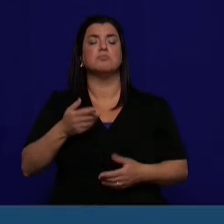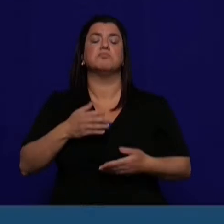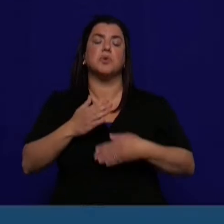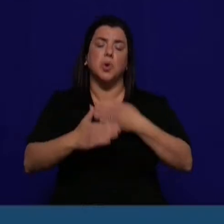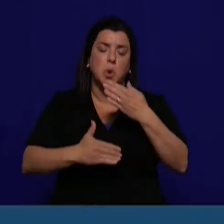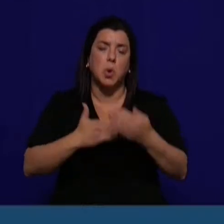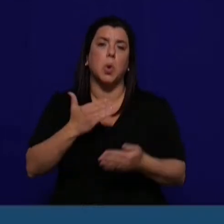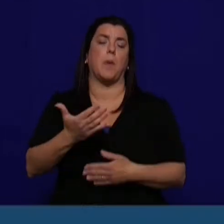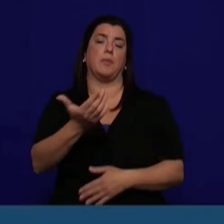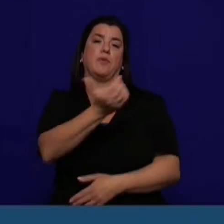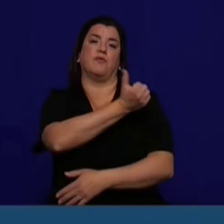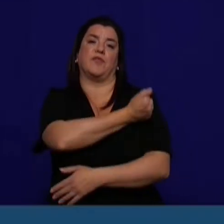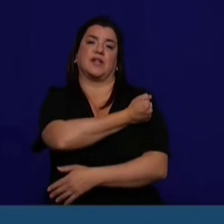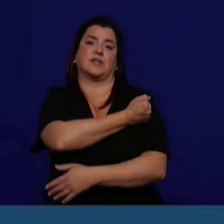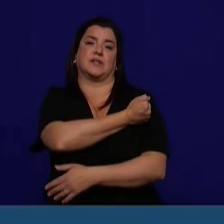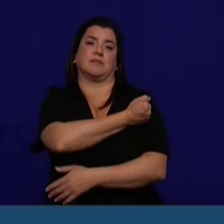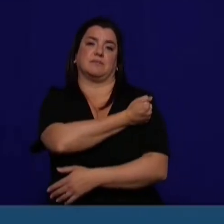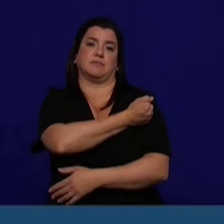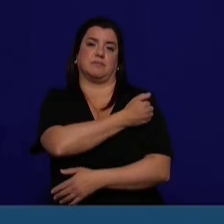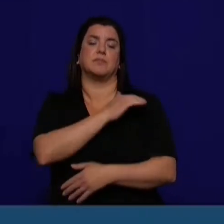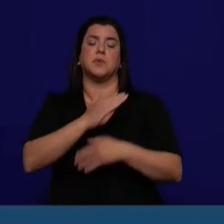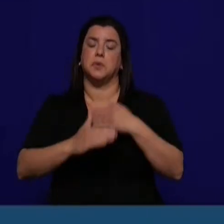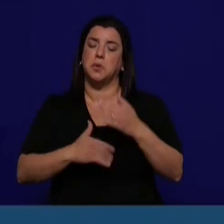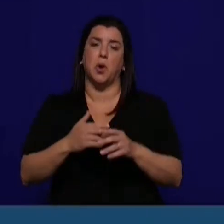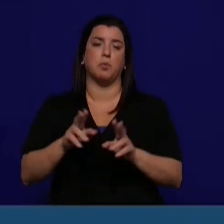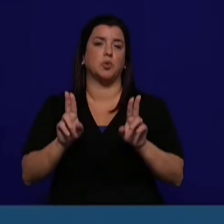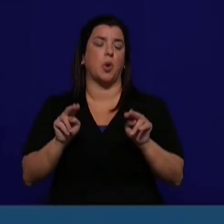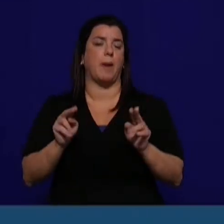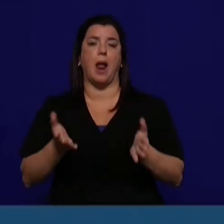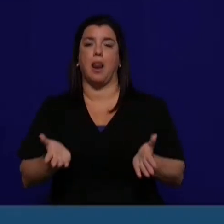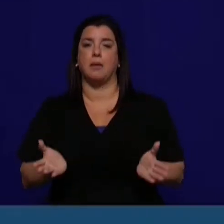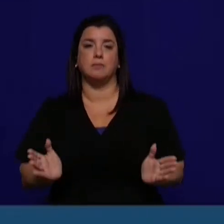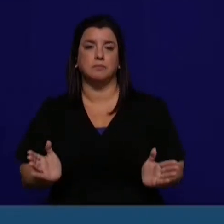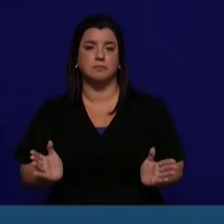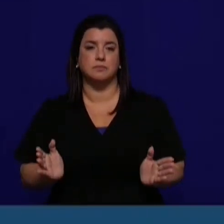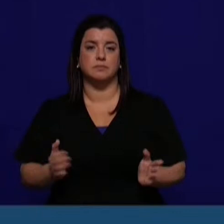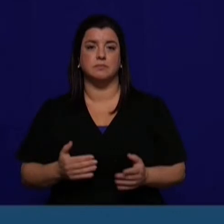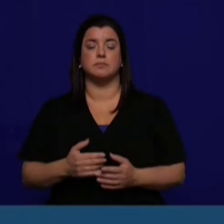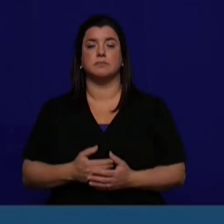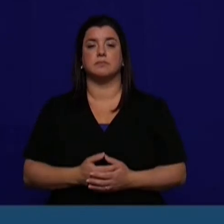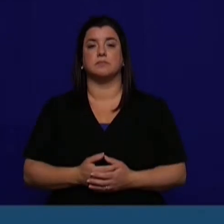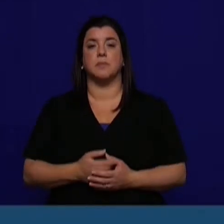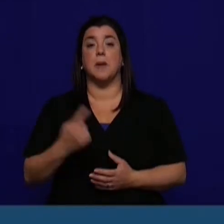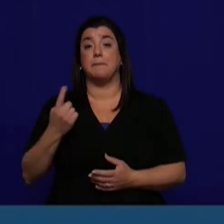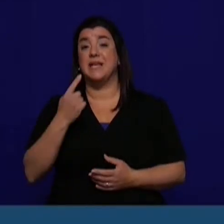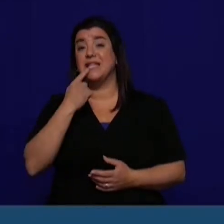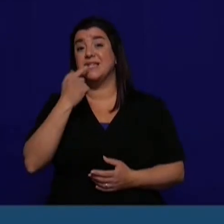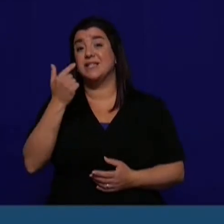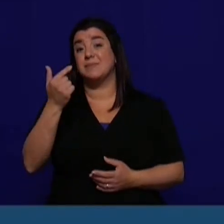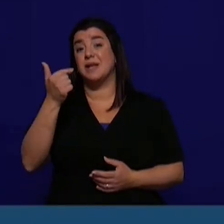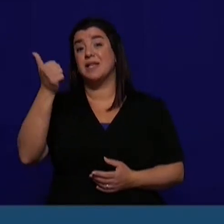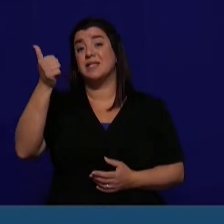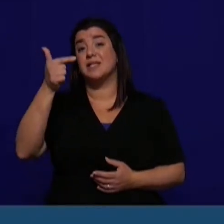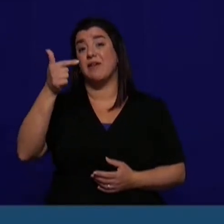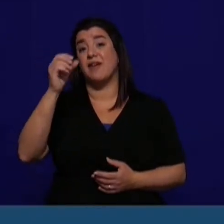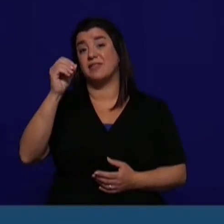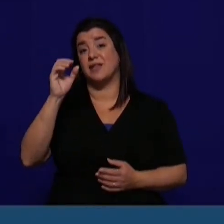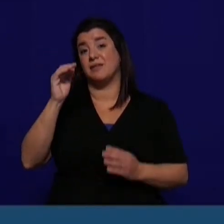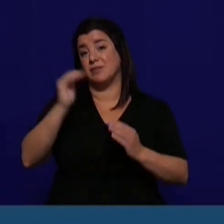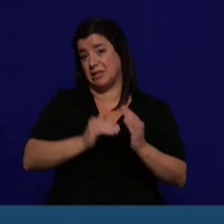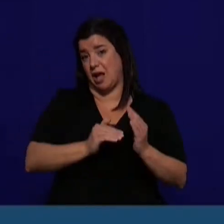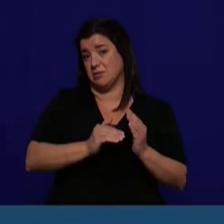Medicines Agency li aħna nibqgħu nagħtuha għal dawk persuni li għandhom ta' età ta' taħt is-70 sena.